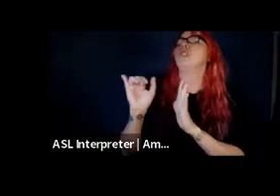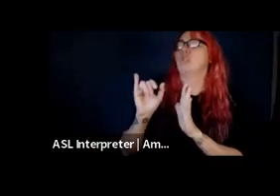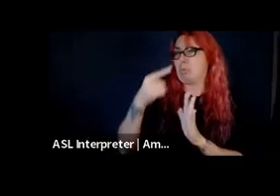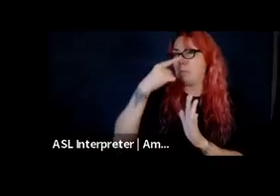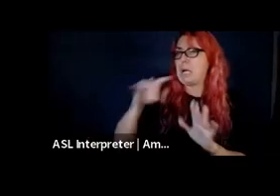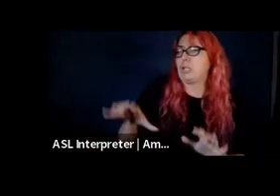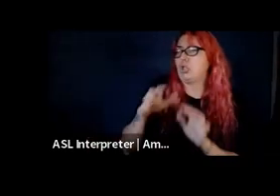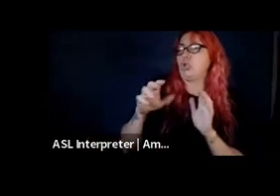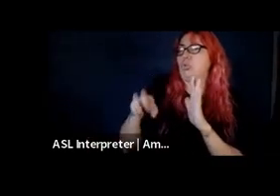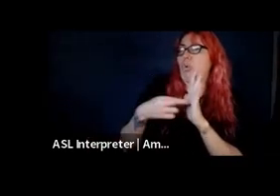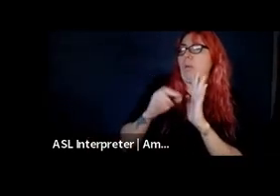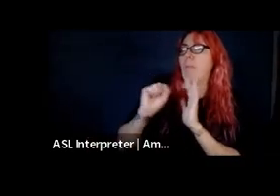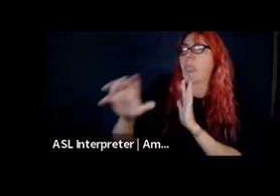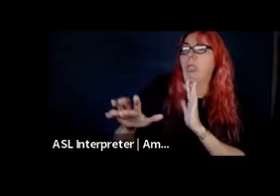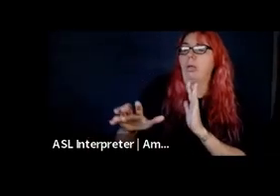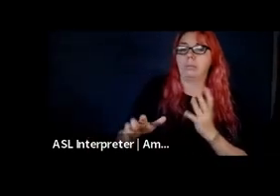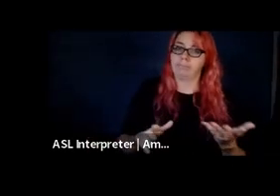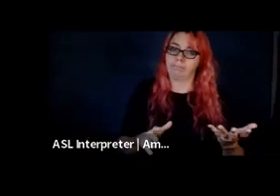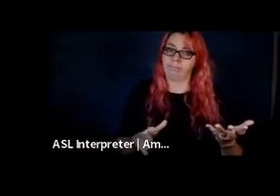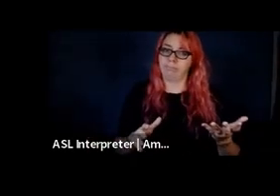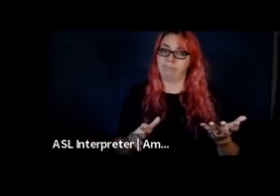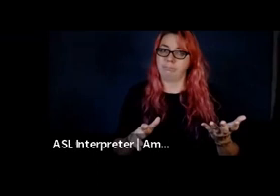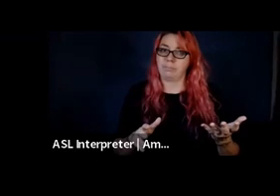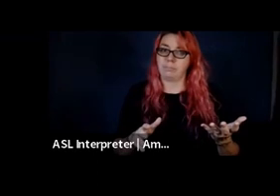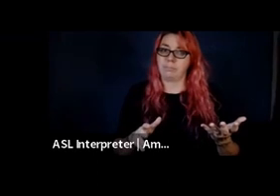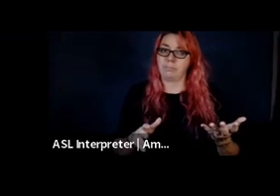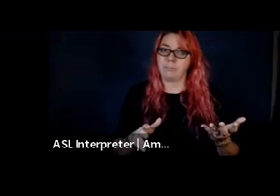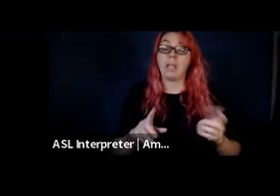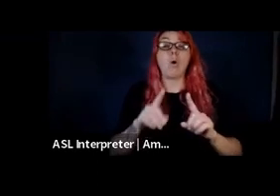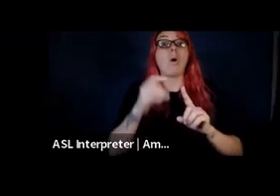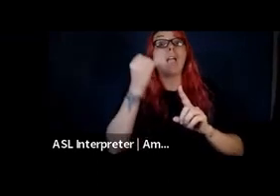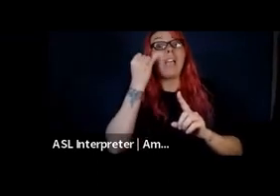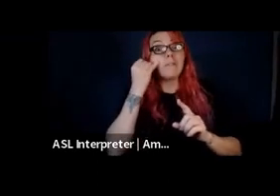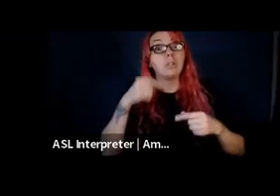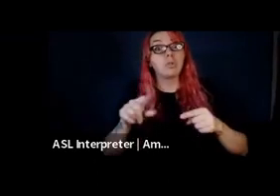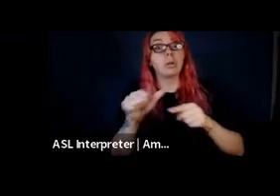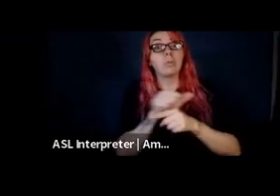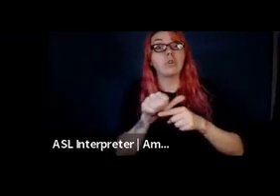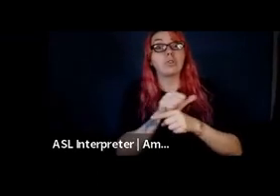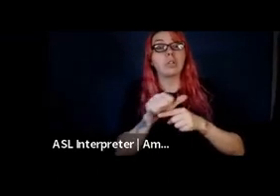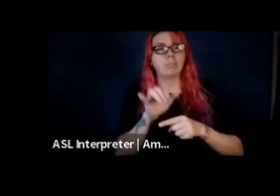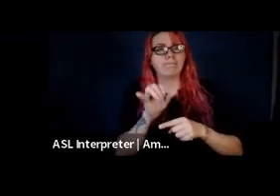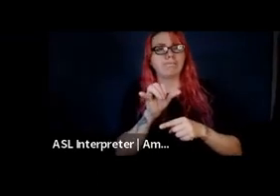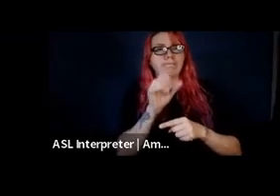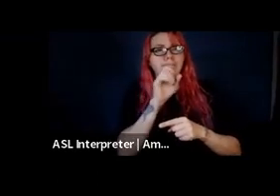up as an idea in rehearsal, they have to have a conversation with you about it, and you have a right to refuse that.